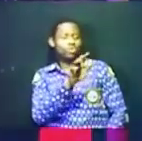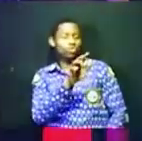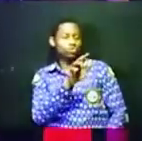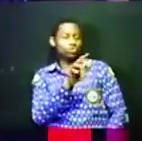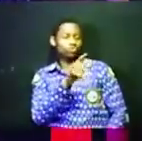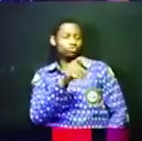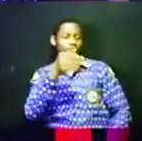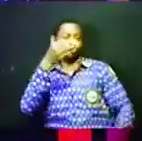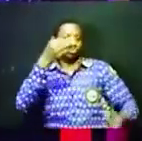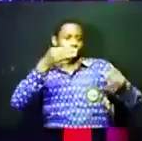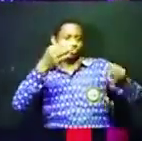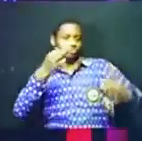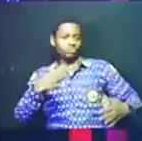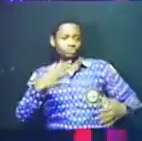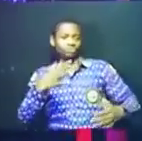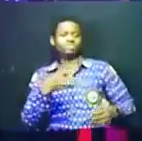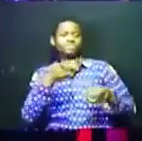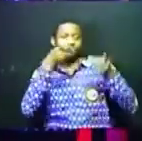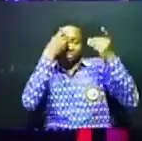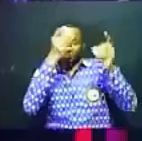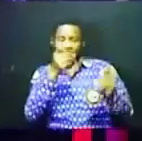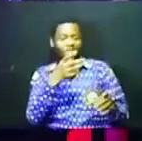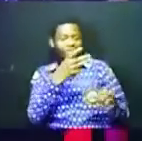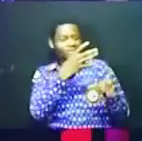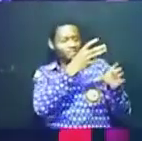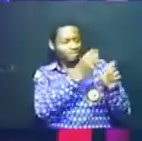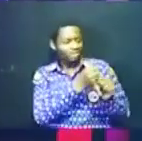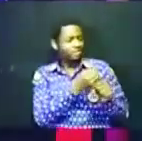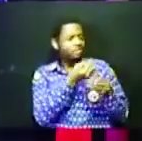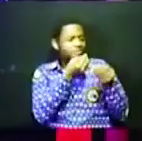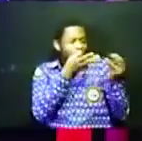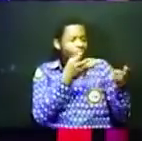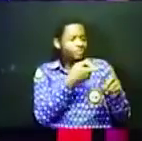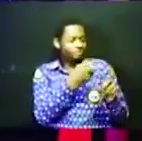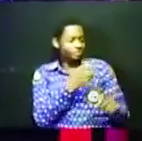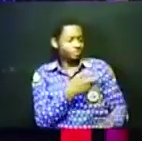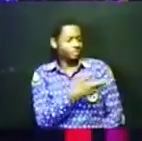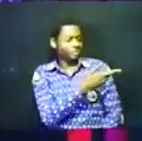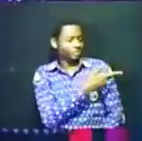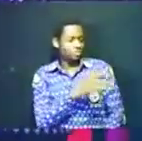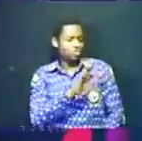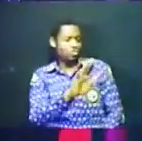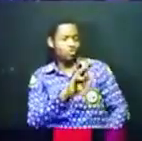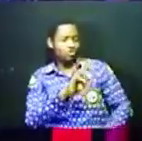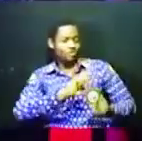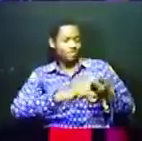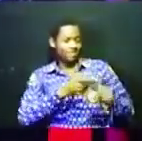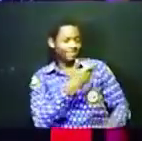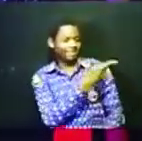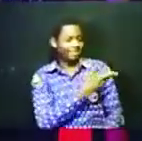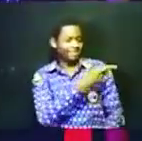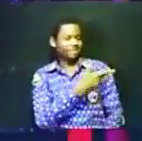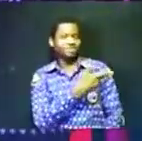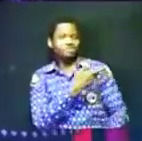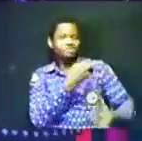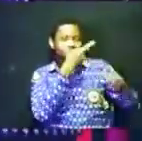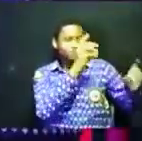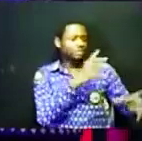information from these three friends. We ma obano emre nimni ano wana fano